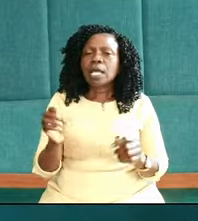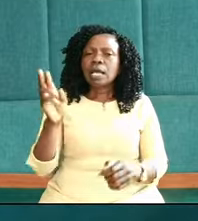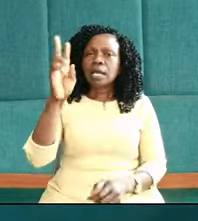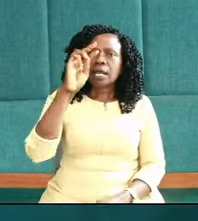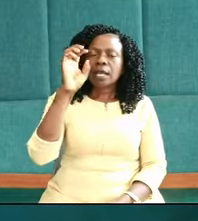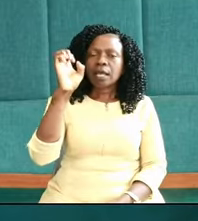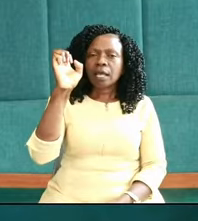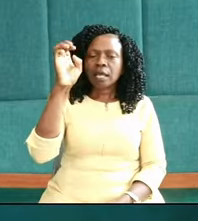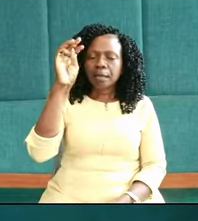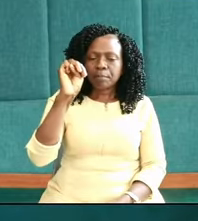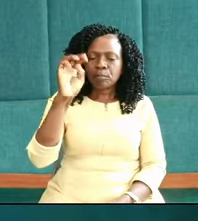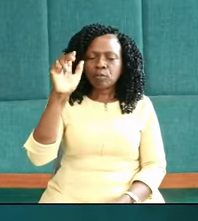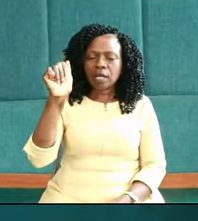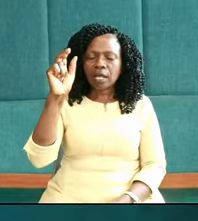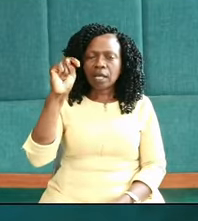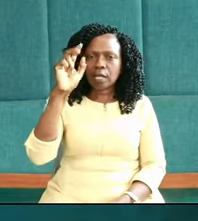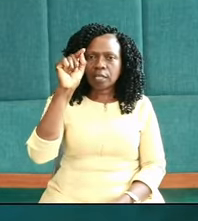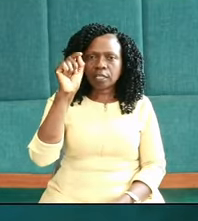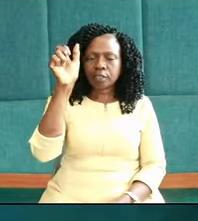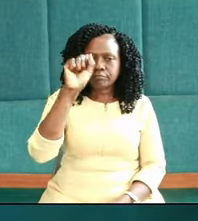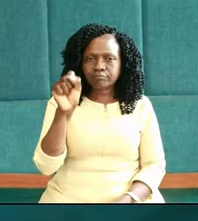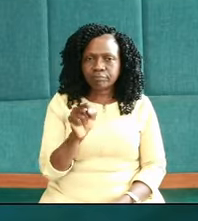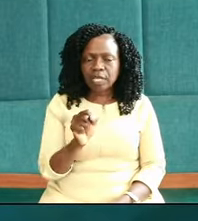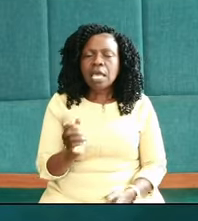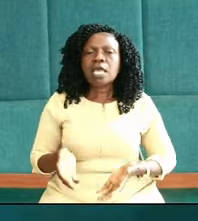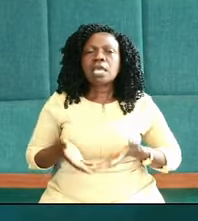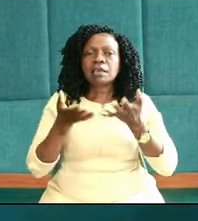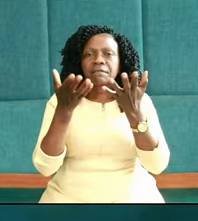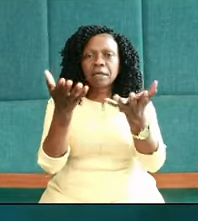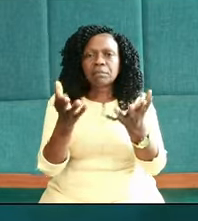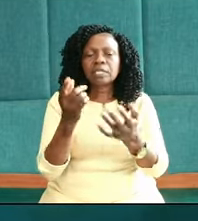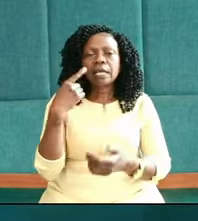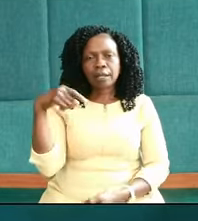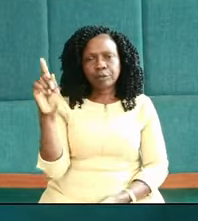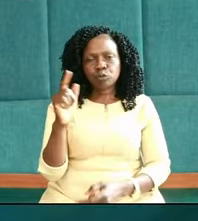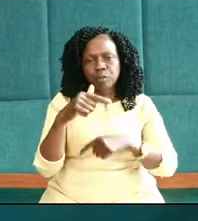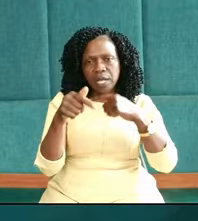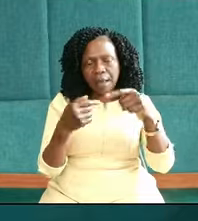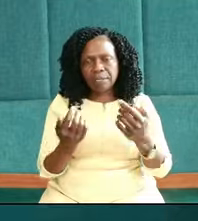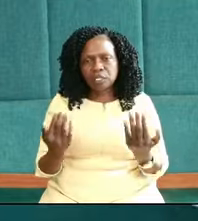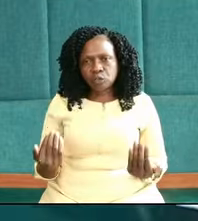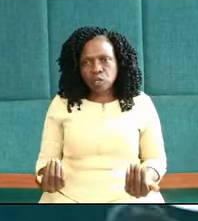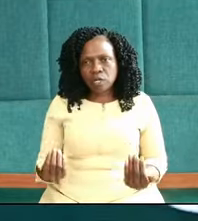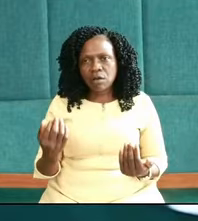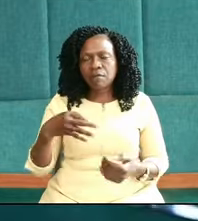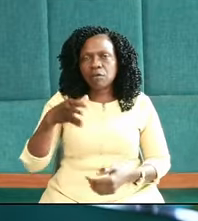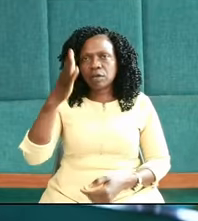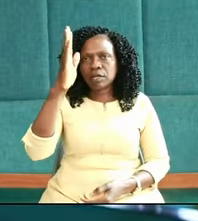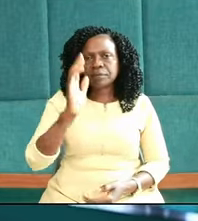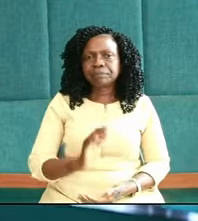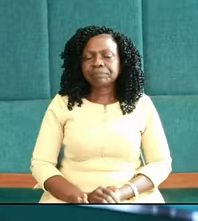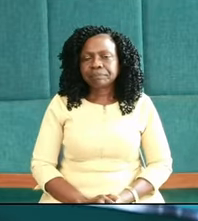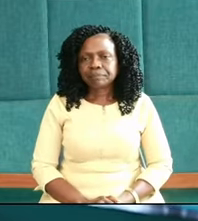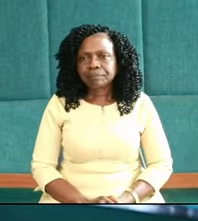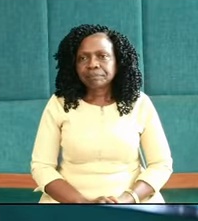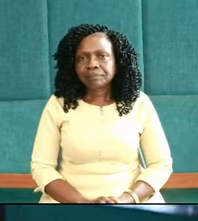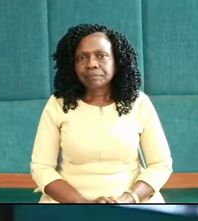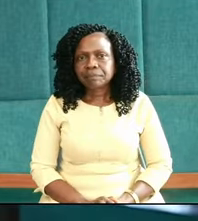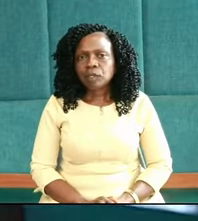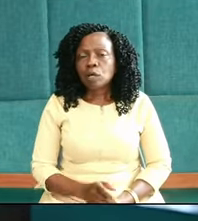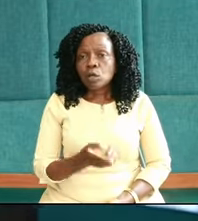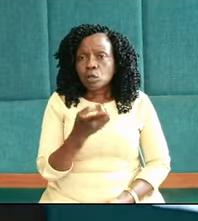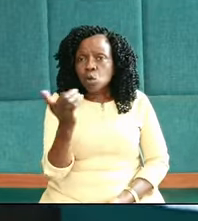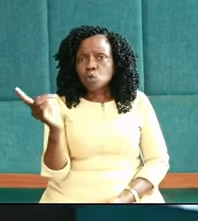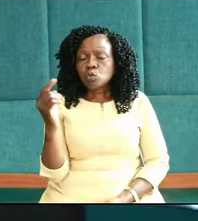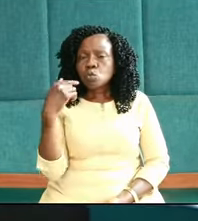who received him, he gave them the right to become the children of God.